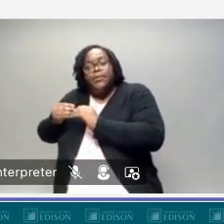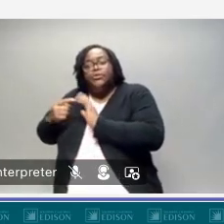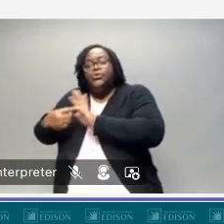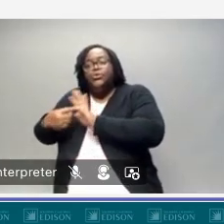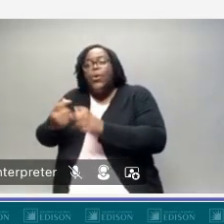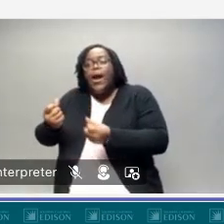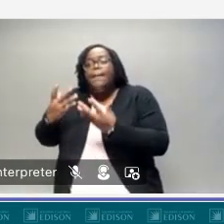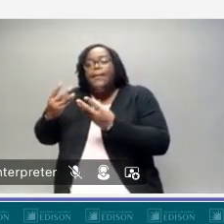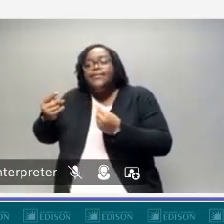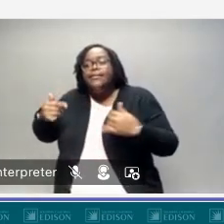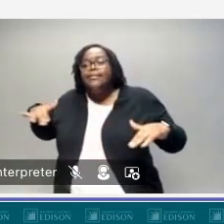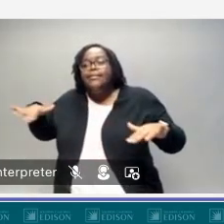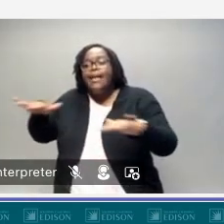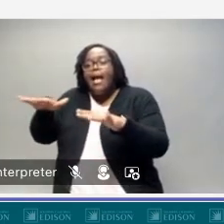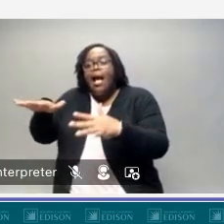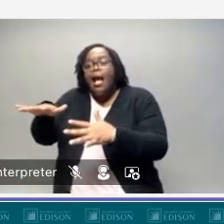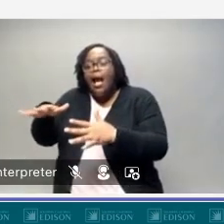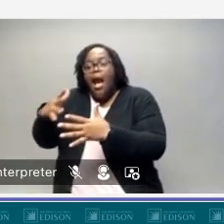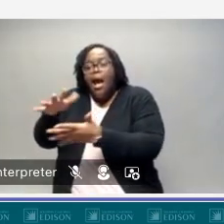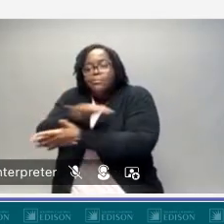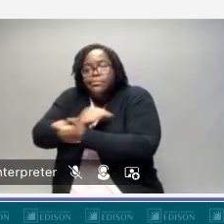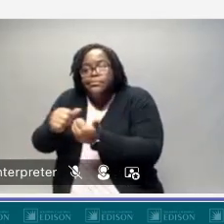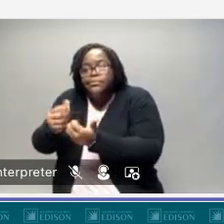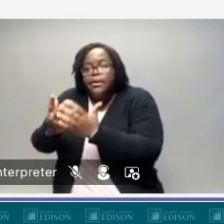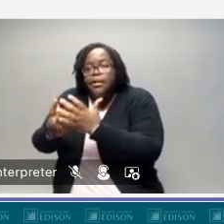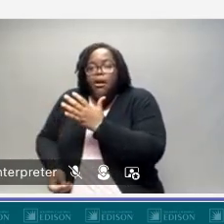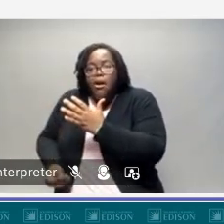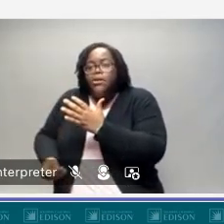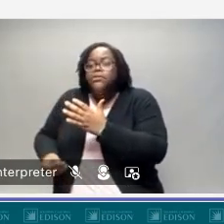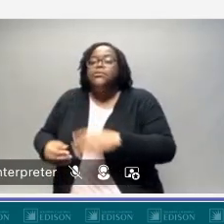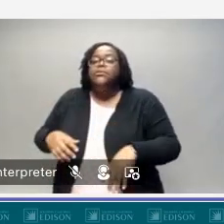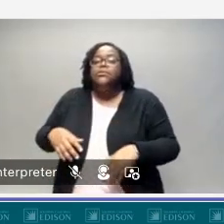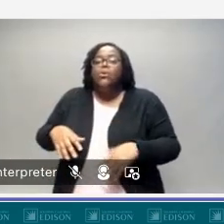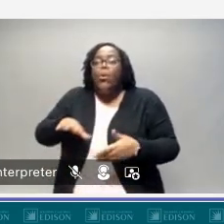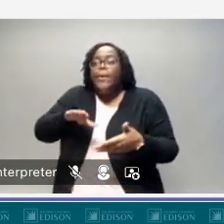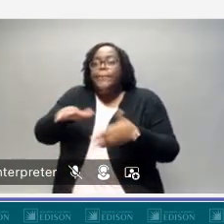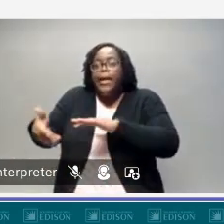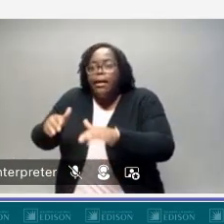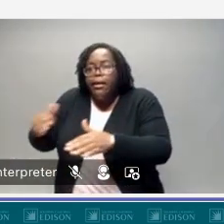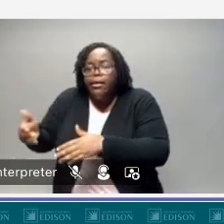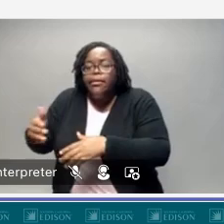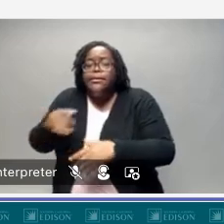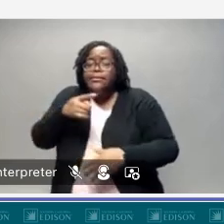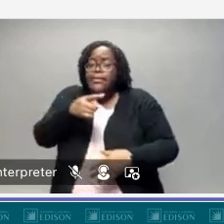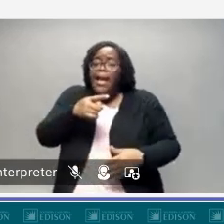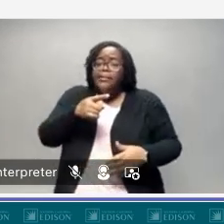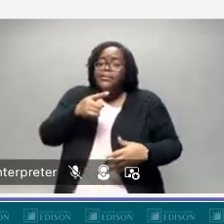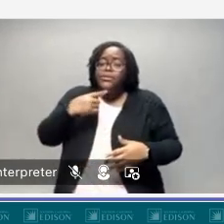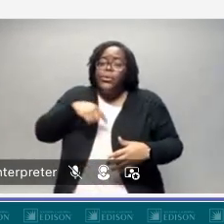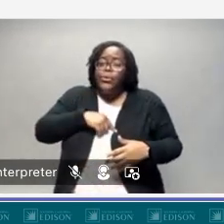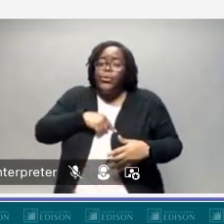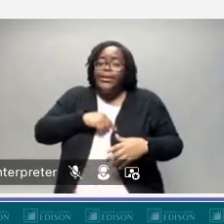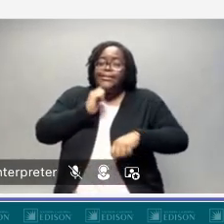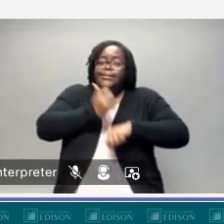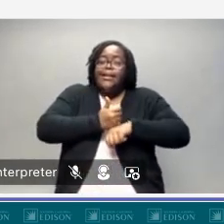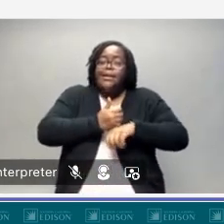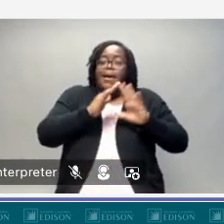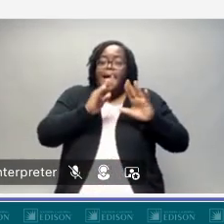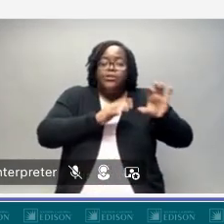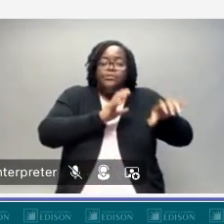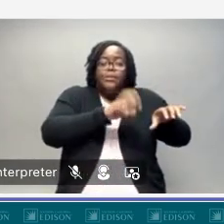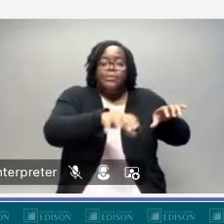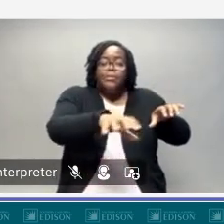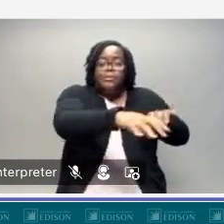or deadliness. They're a little less dramatic. One of the reasons this is so dramatic is we're putting houses in places where they're in the wildland